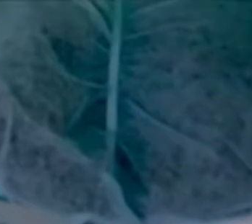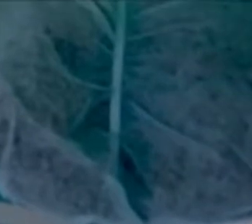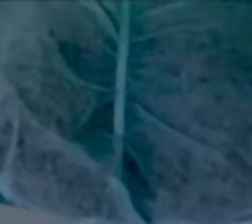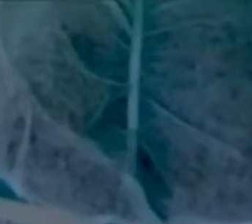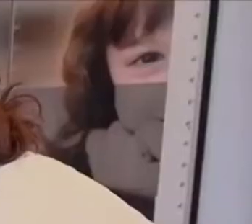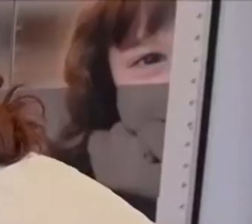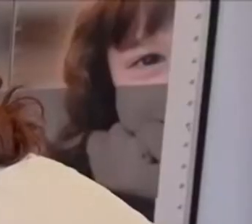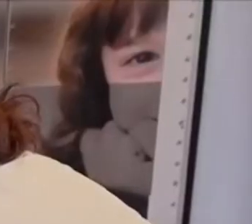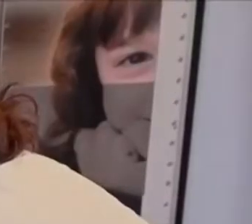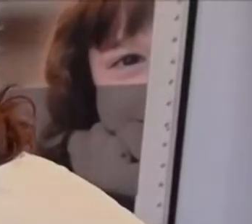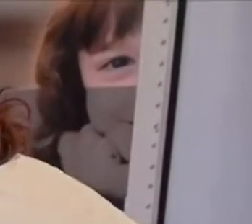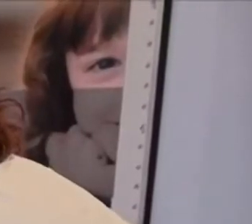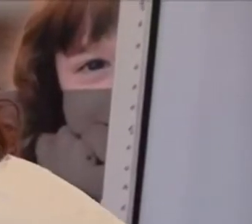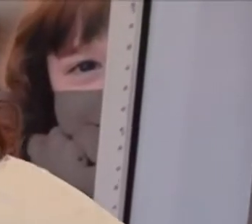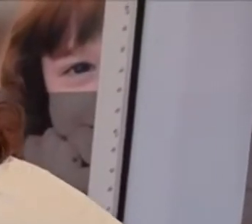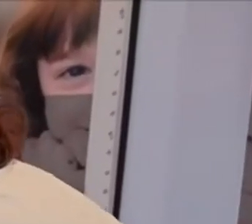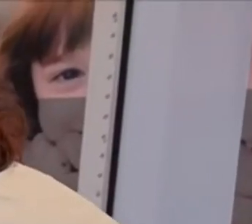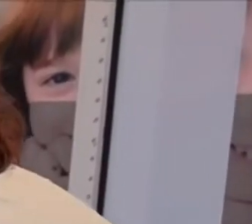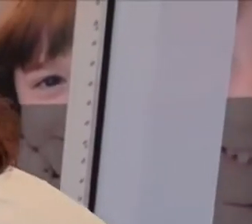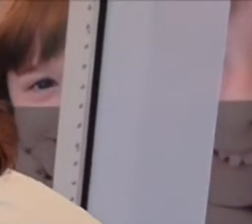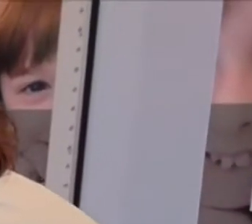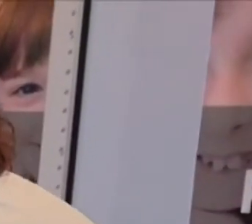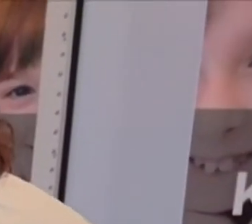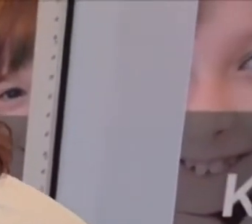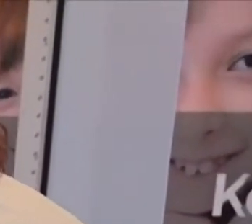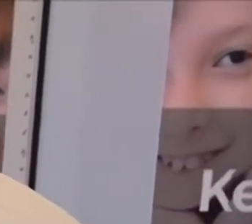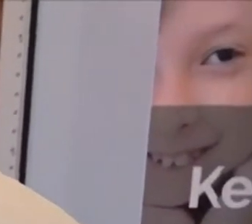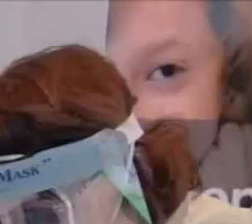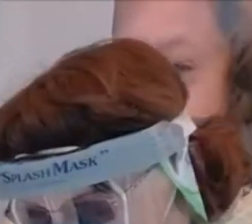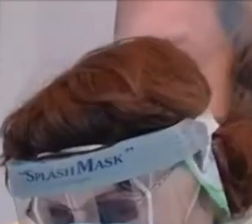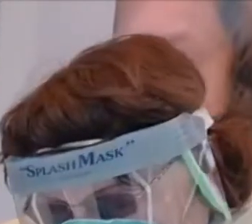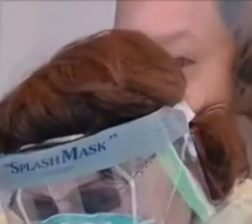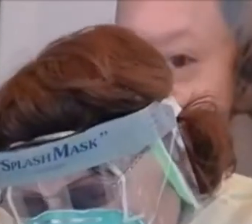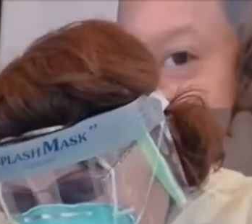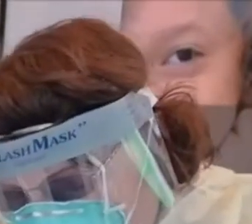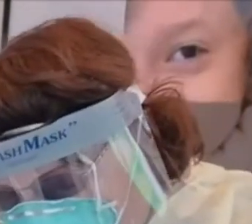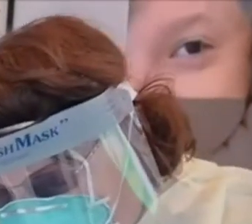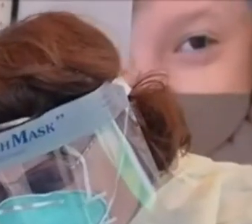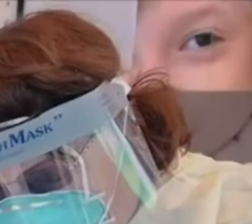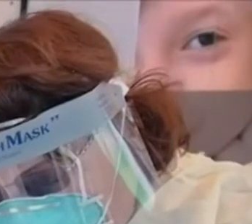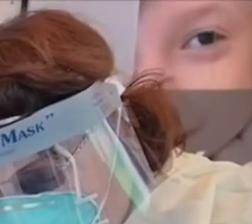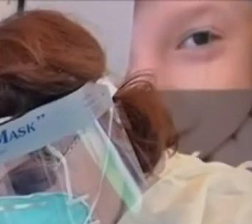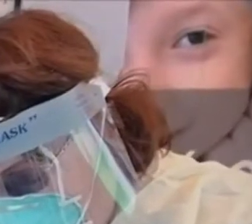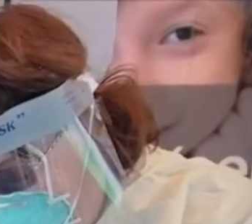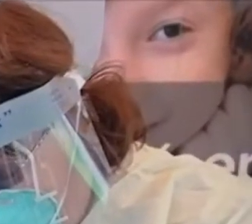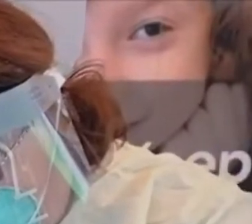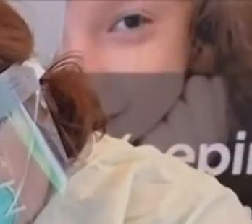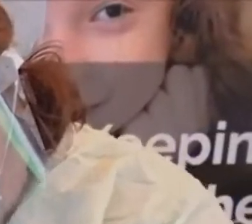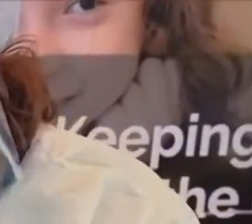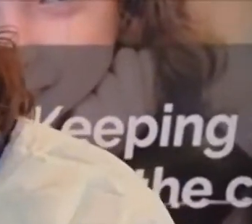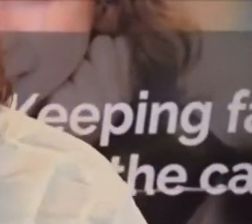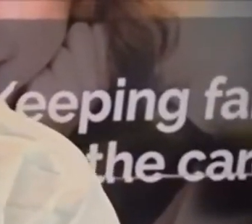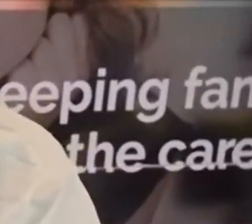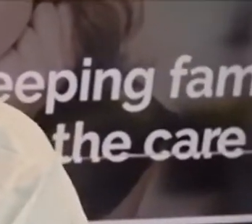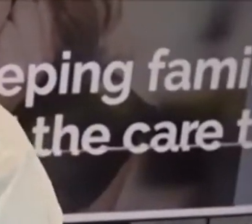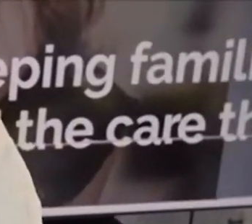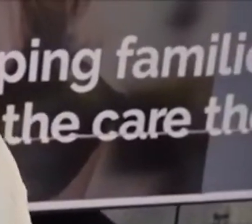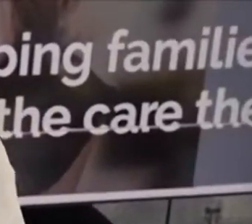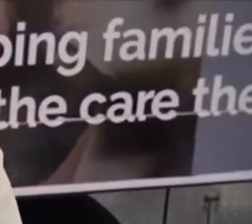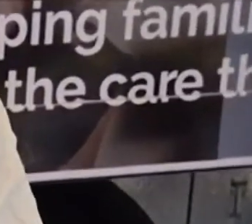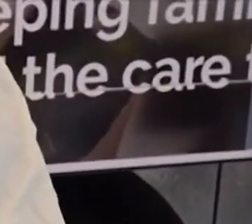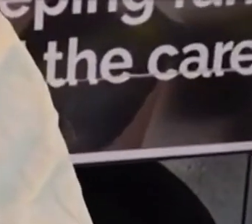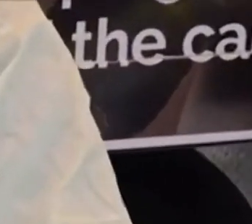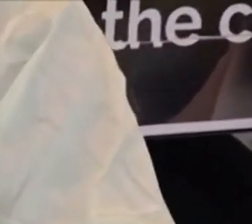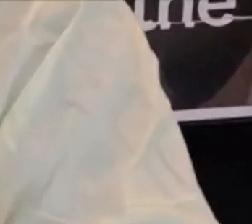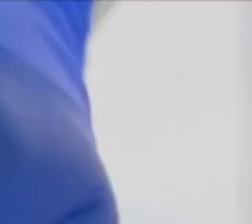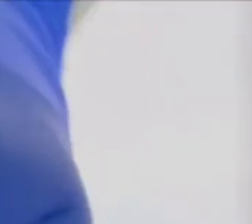each nostril for about 10 seconds. And that's it. That's the entire test. On average, it